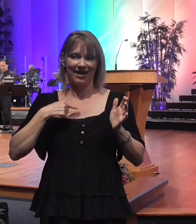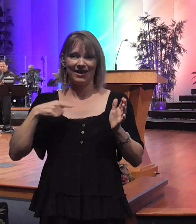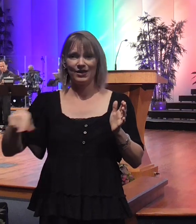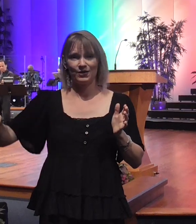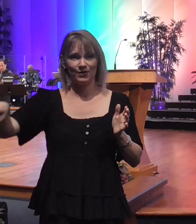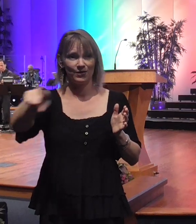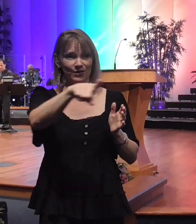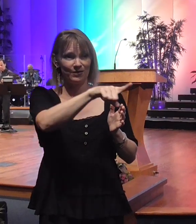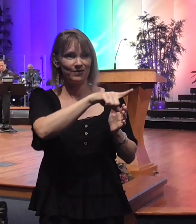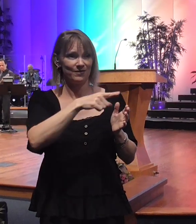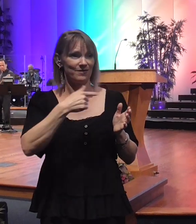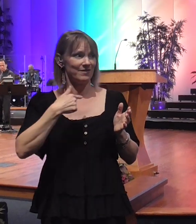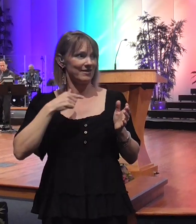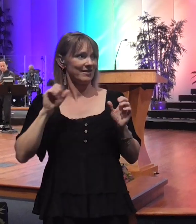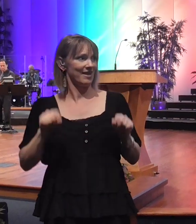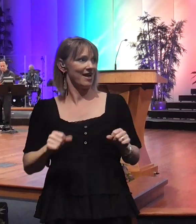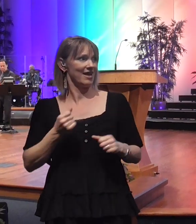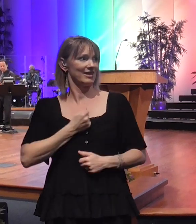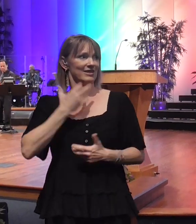me,